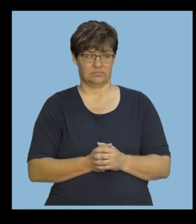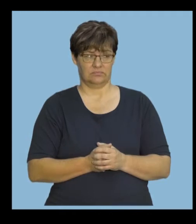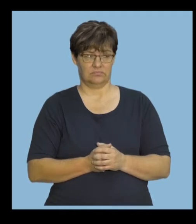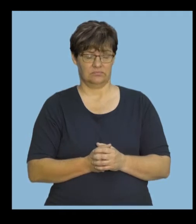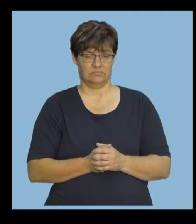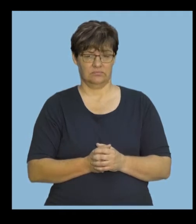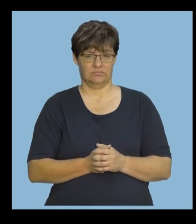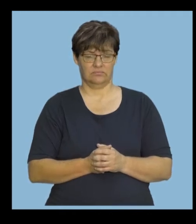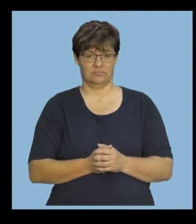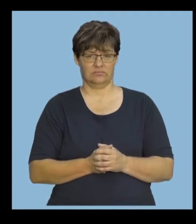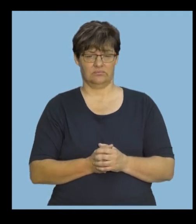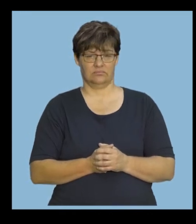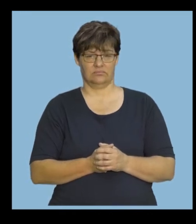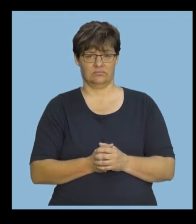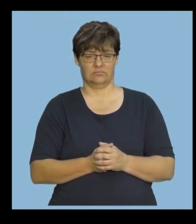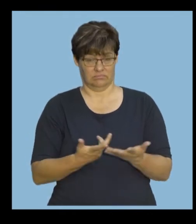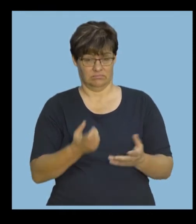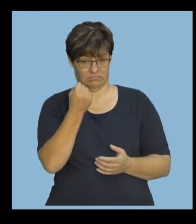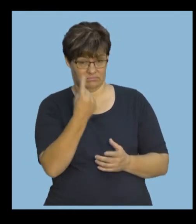maximum value. Okay.